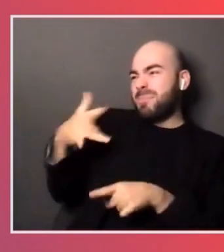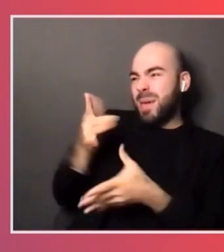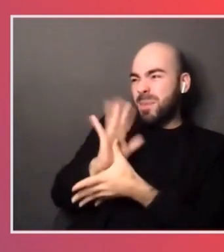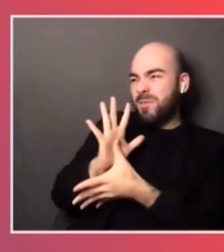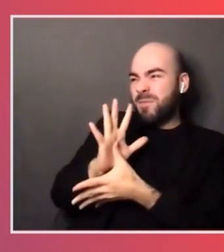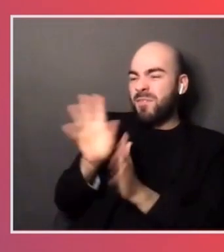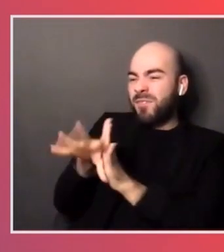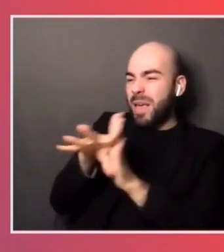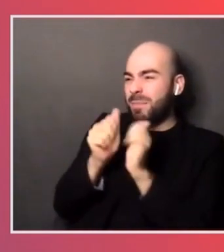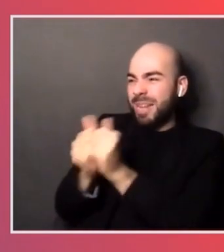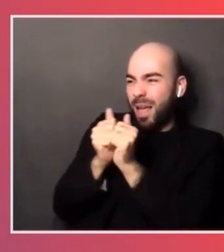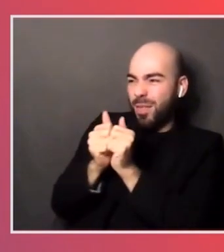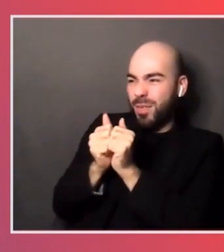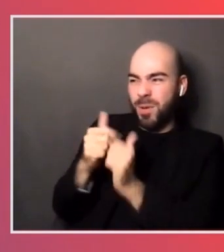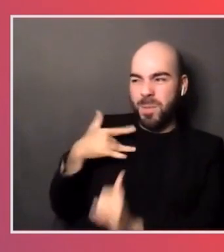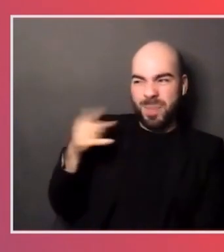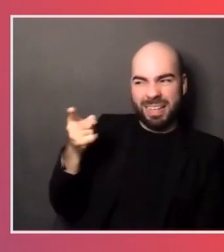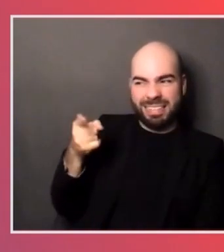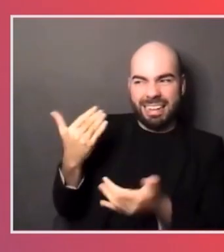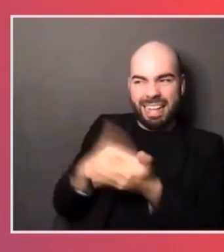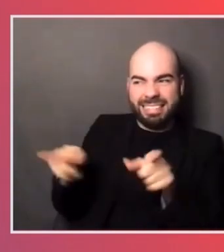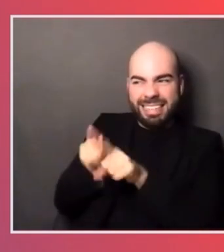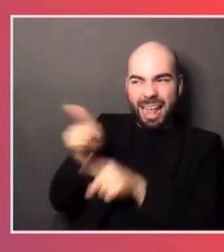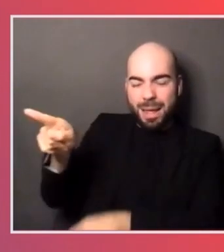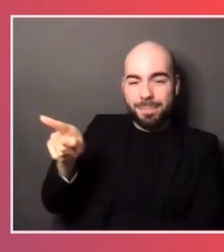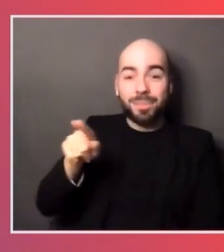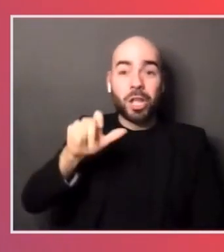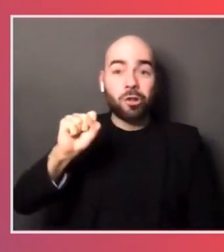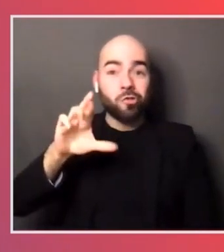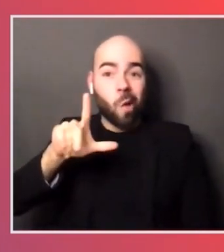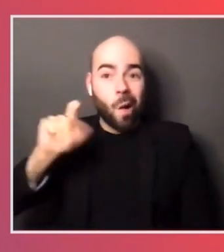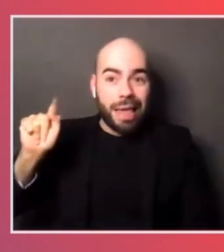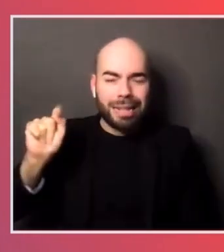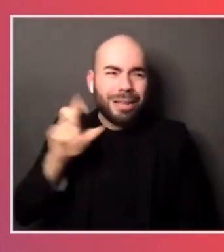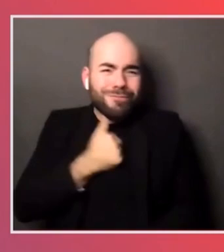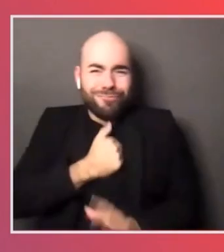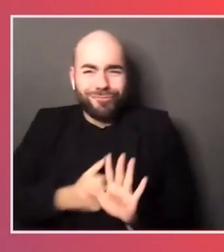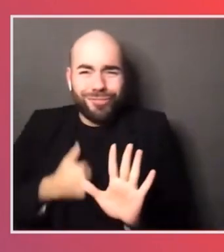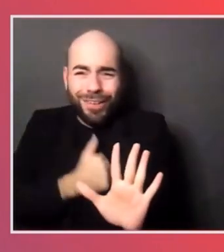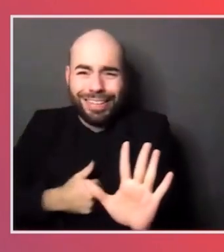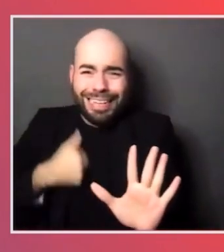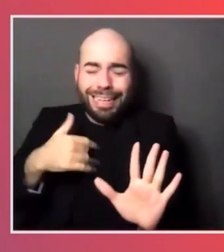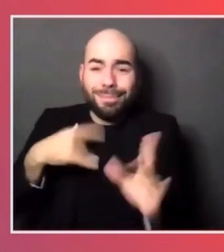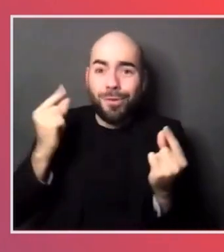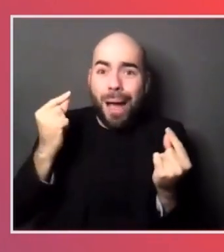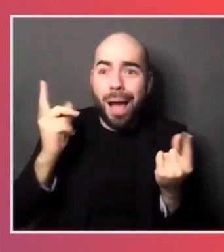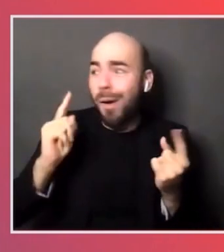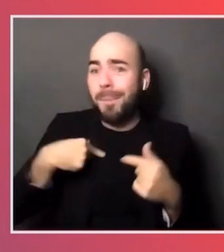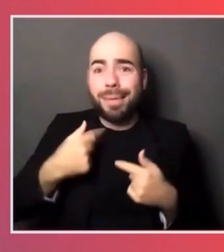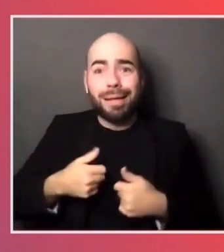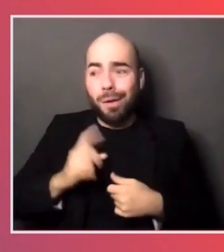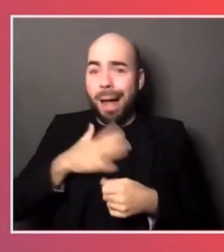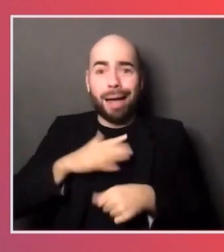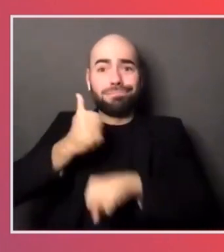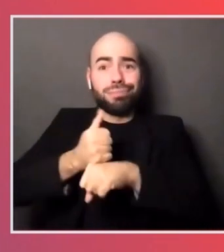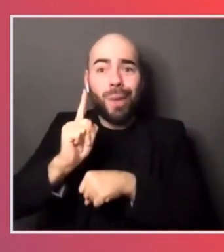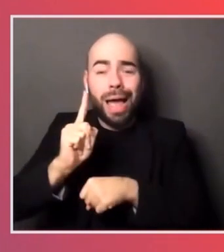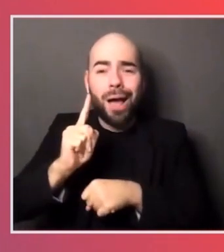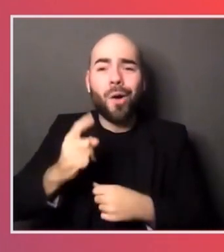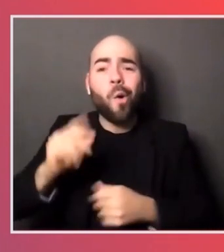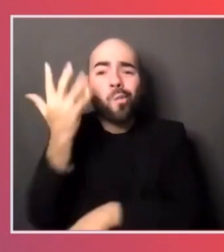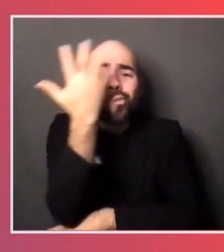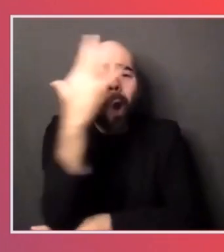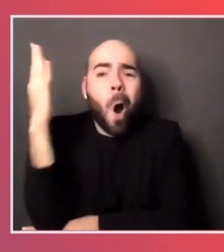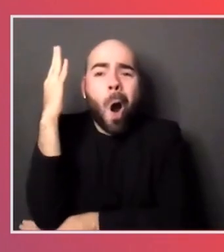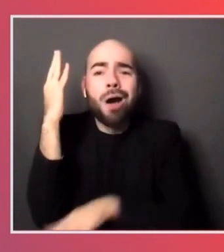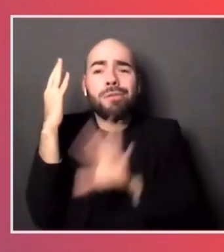woods. I'm sorry. Okay. We got a question coming for you, said Scarlett. I think, Chris, do you have